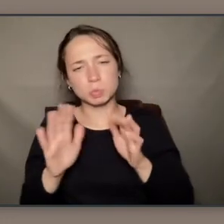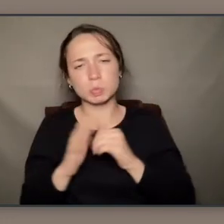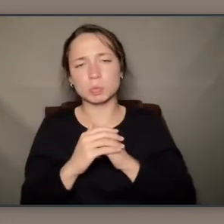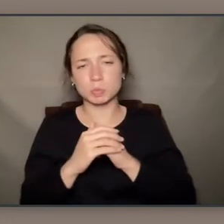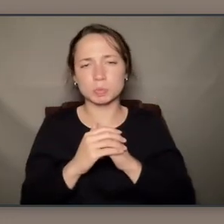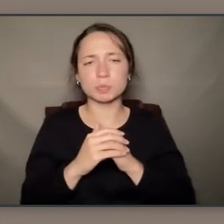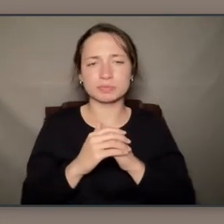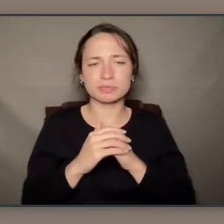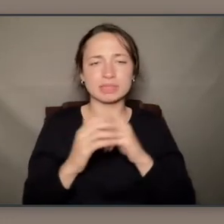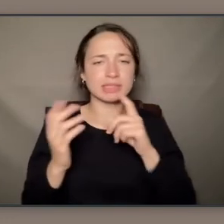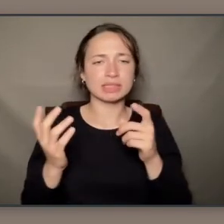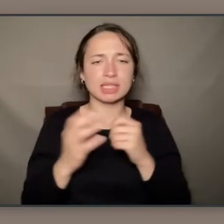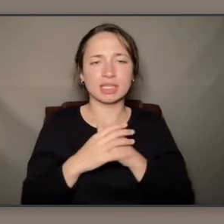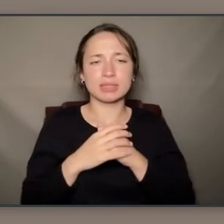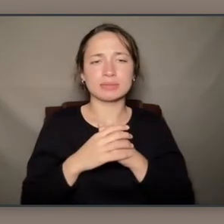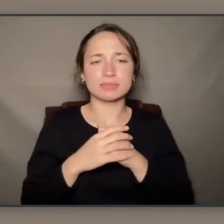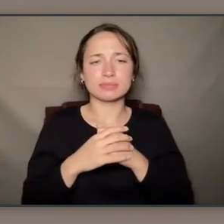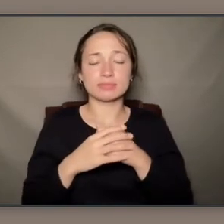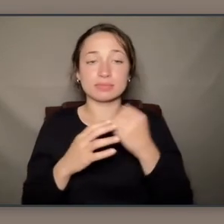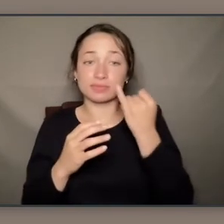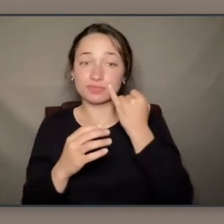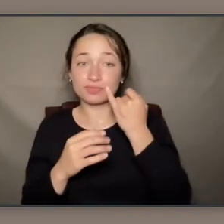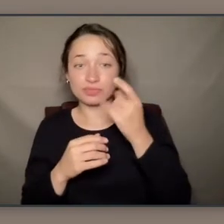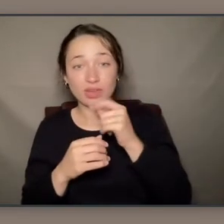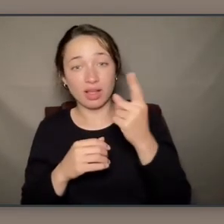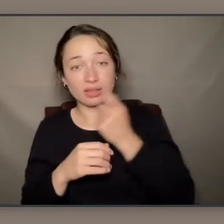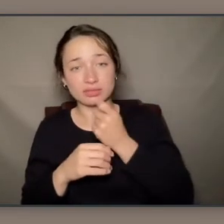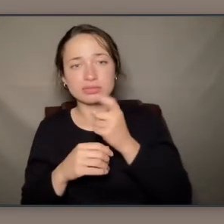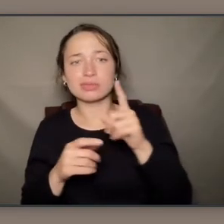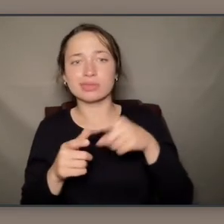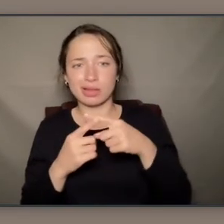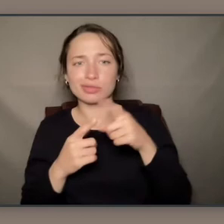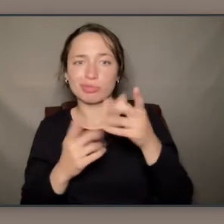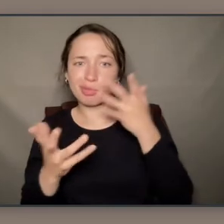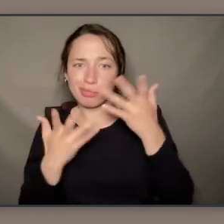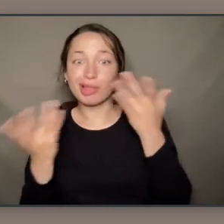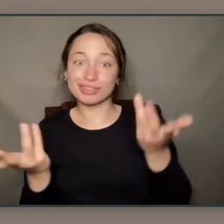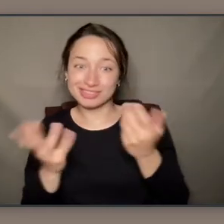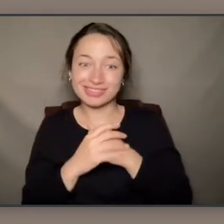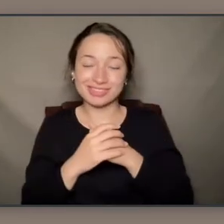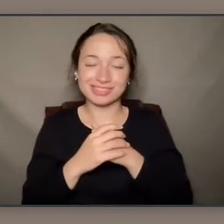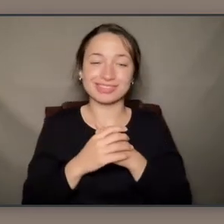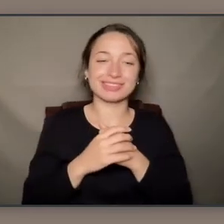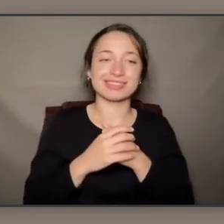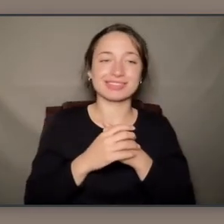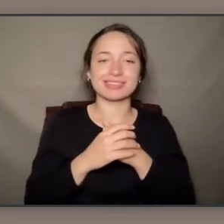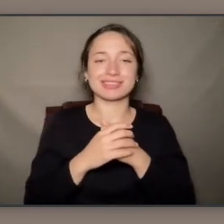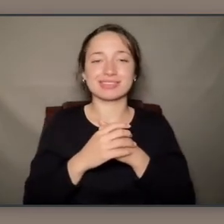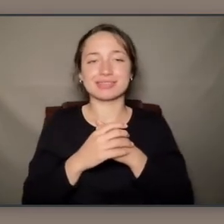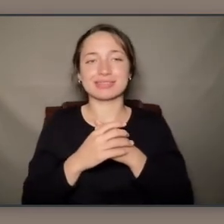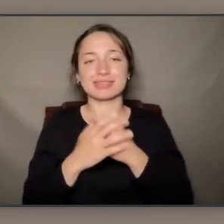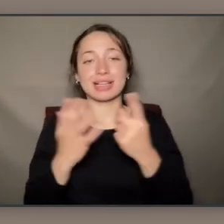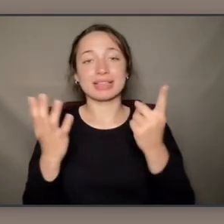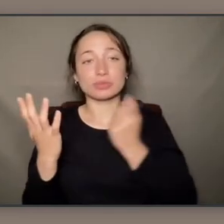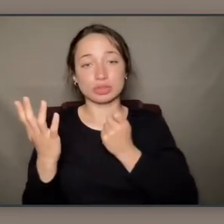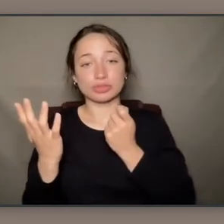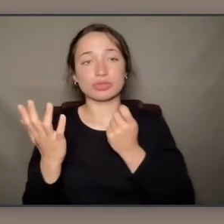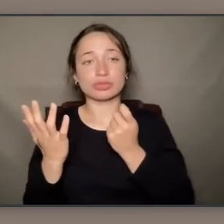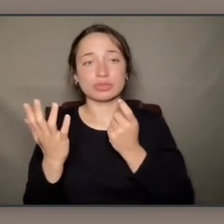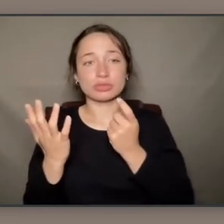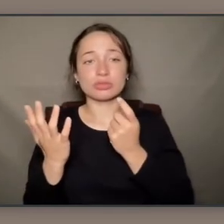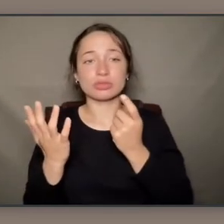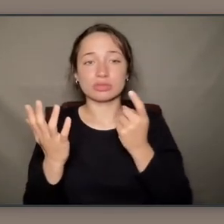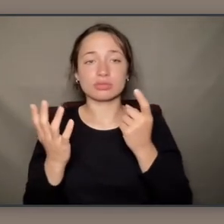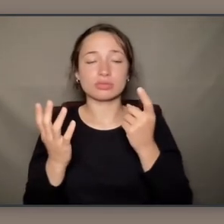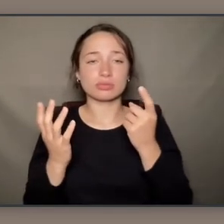embarrassed. I would say if you didn't ask the question, then you could be embarrassed. Asking the question takes